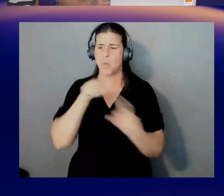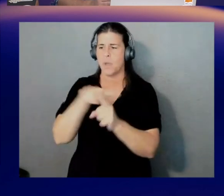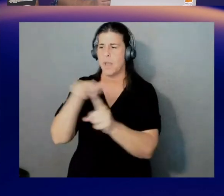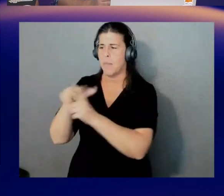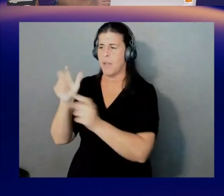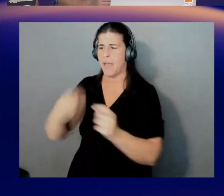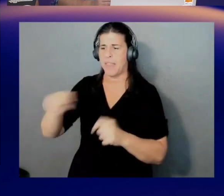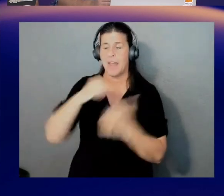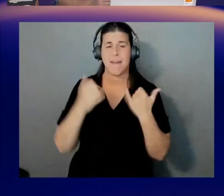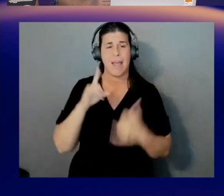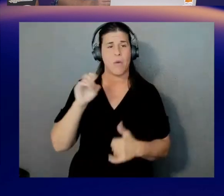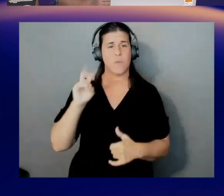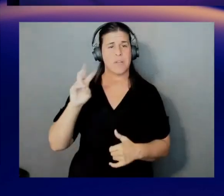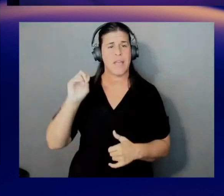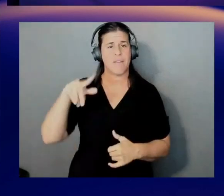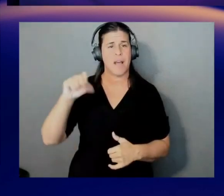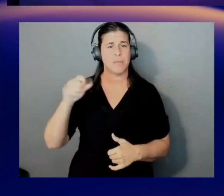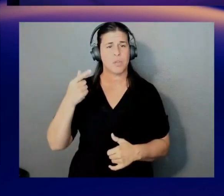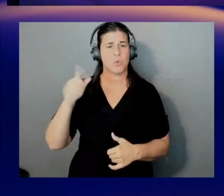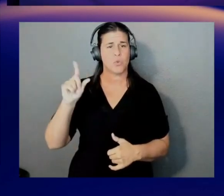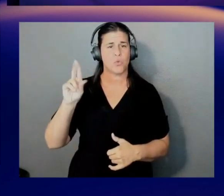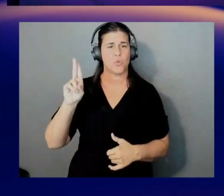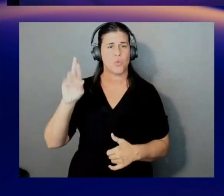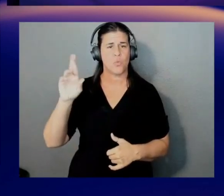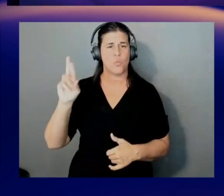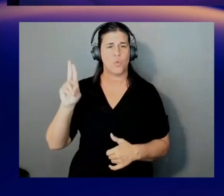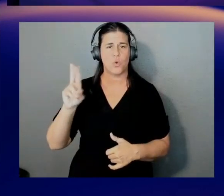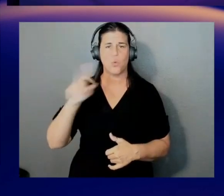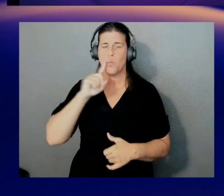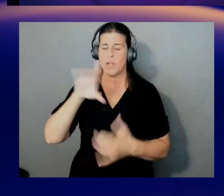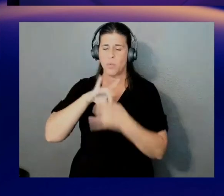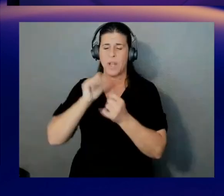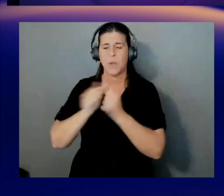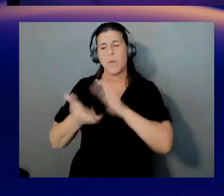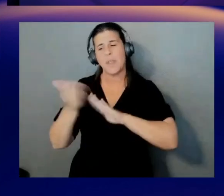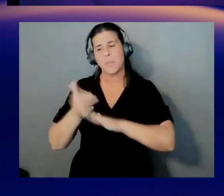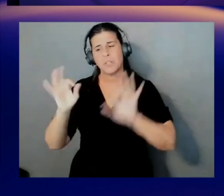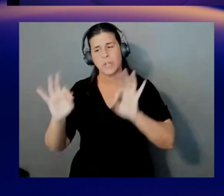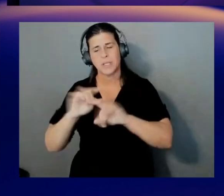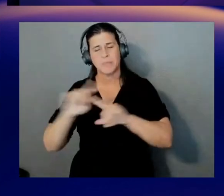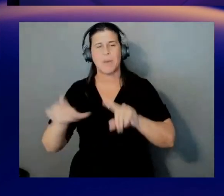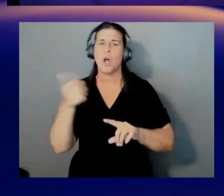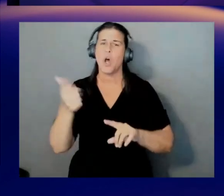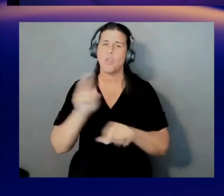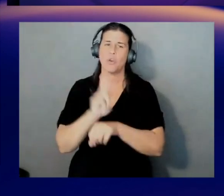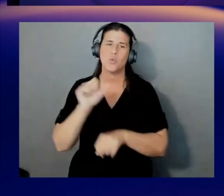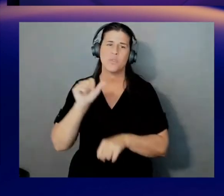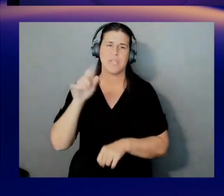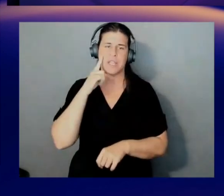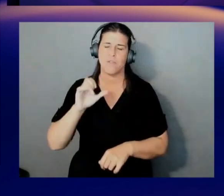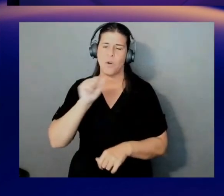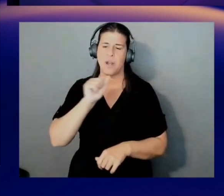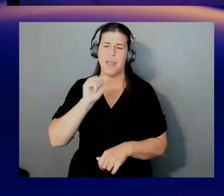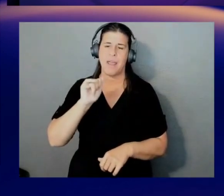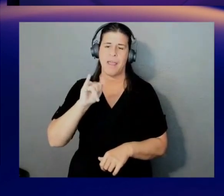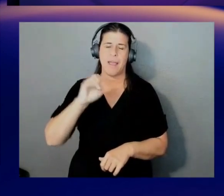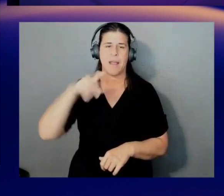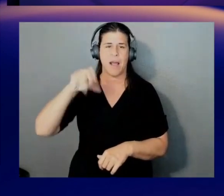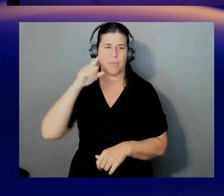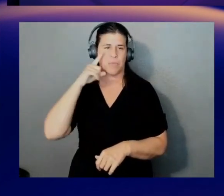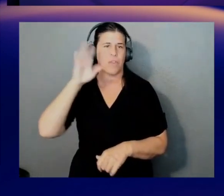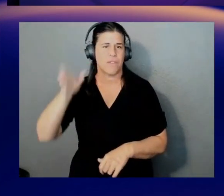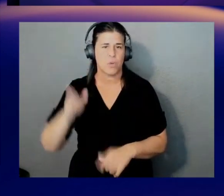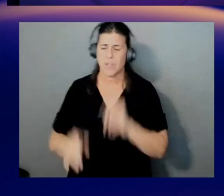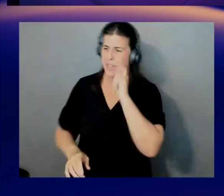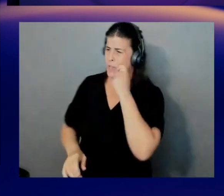Devops Guru, it's really down into operational excellence, but there's a lot of other use cases for AIOps going forward in the future. It's really cool, thank you.